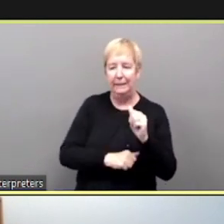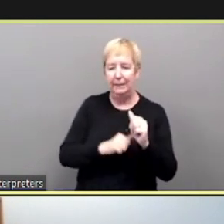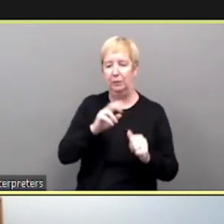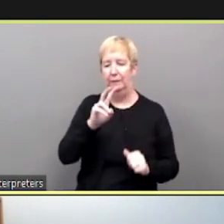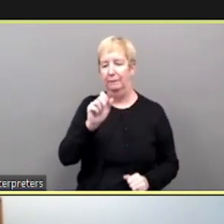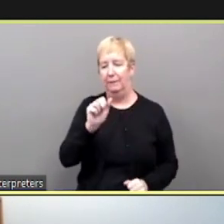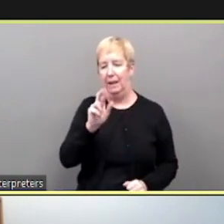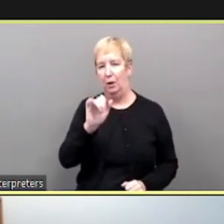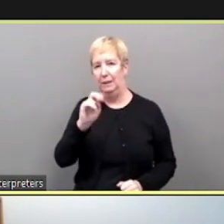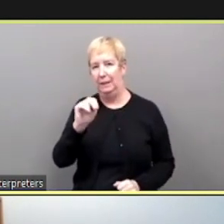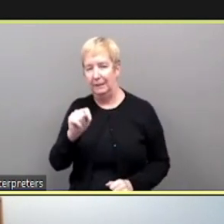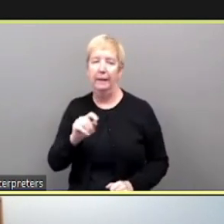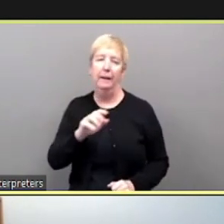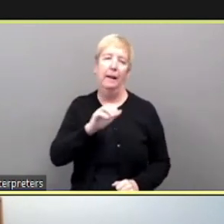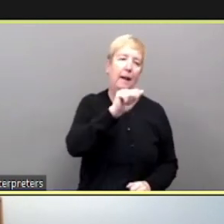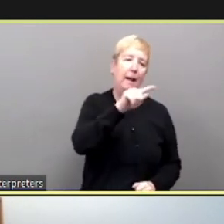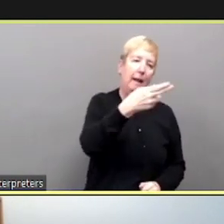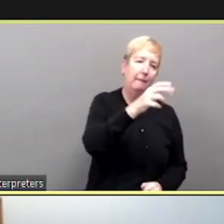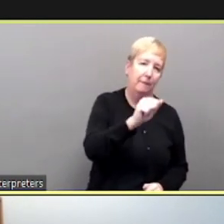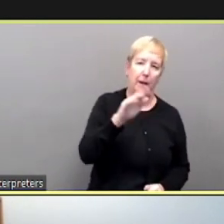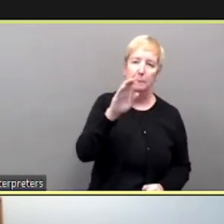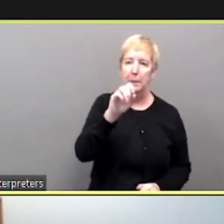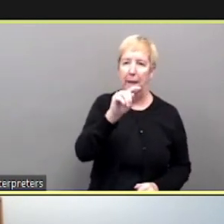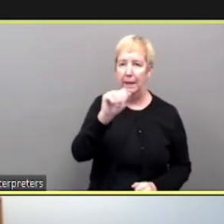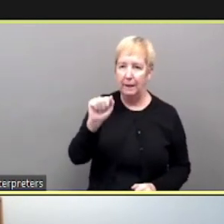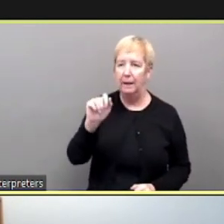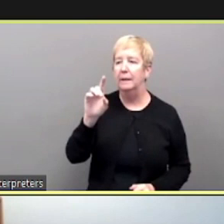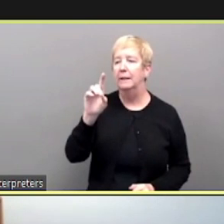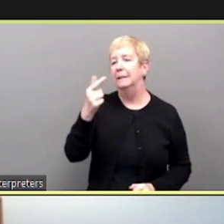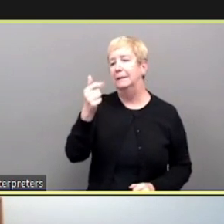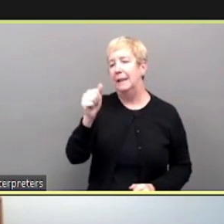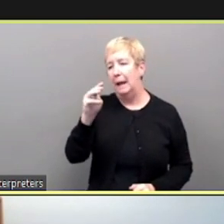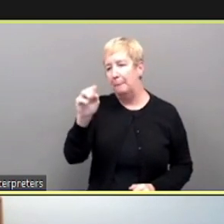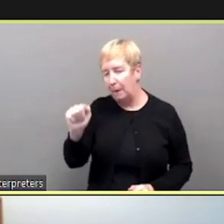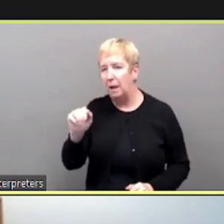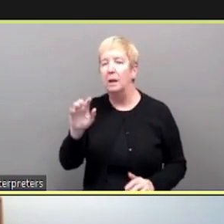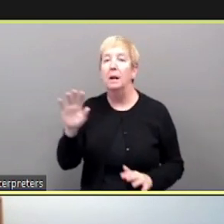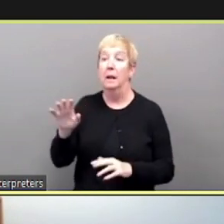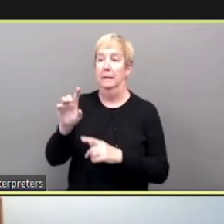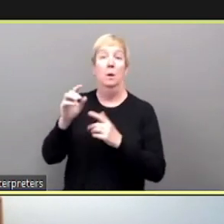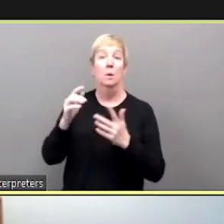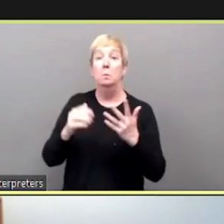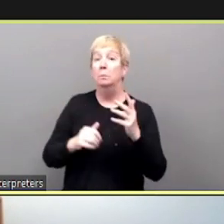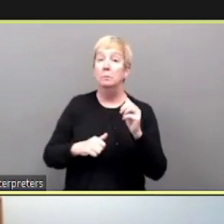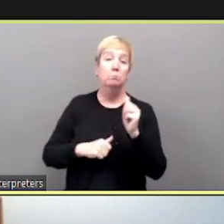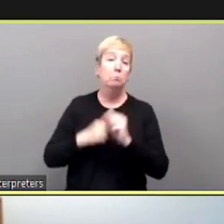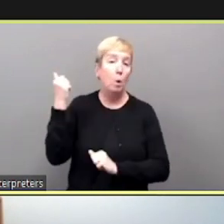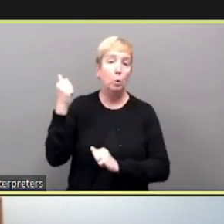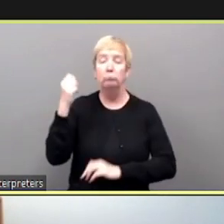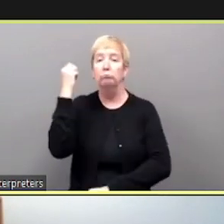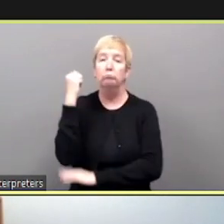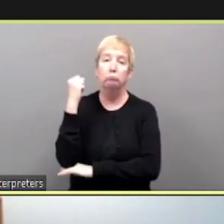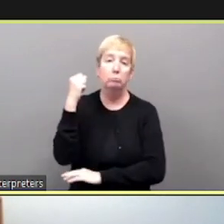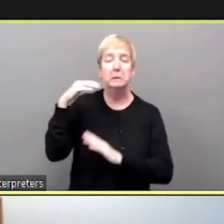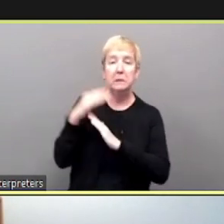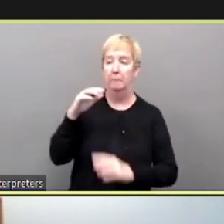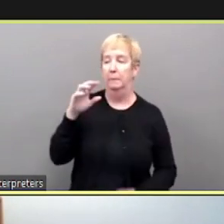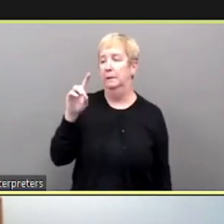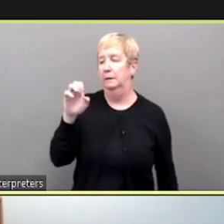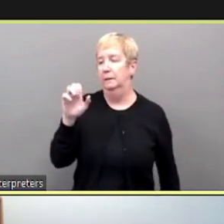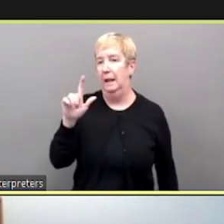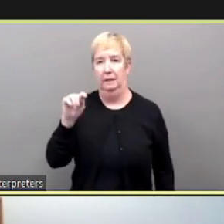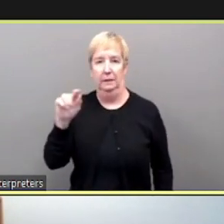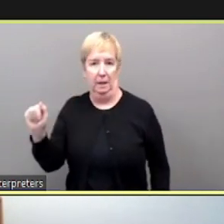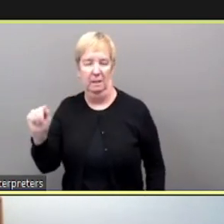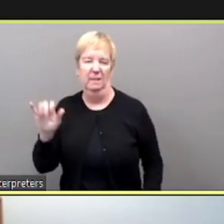alpha, beta, gamma, and so on. But you can see that Delta took over and has continued to be the